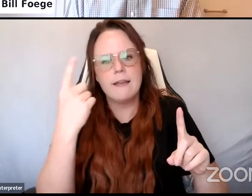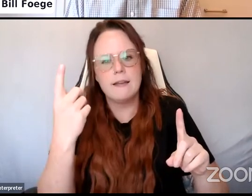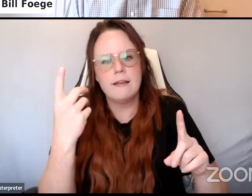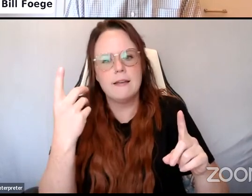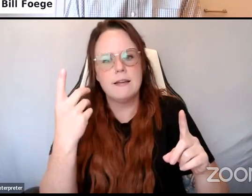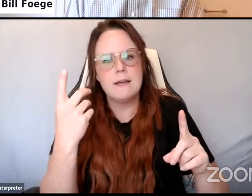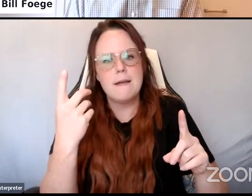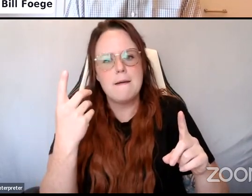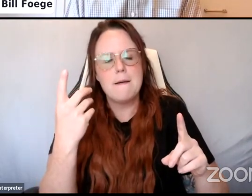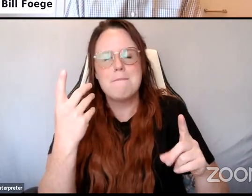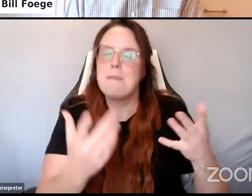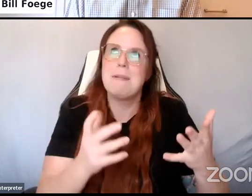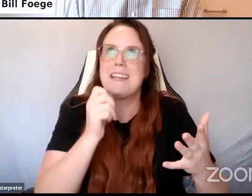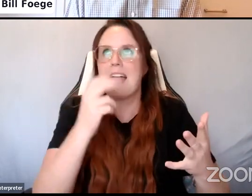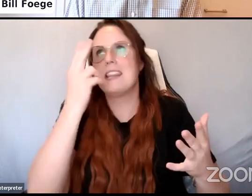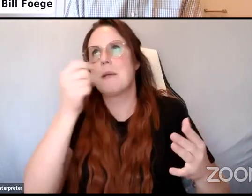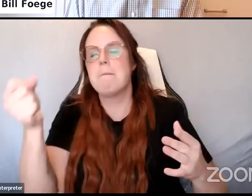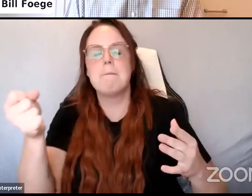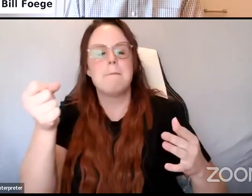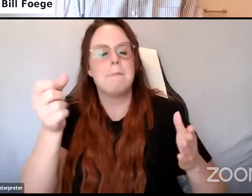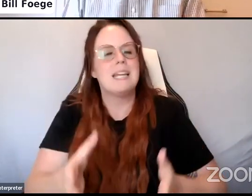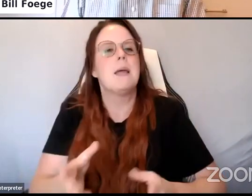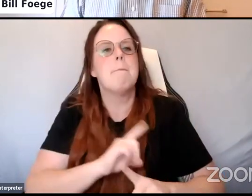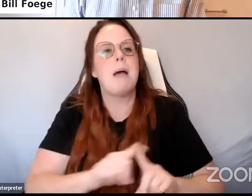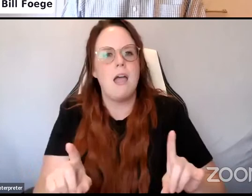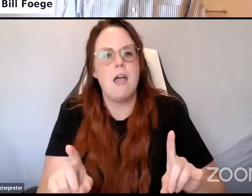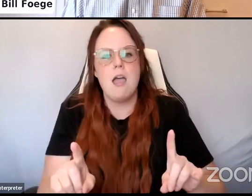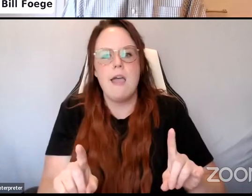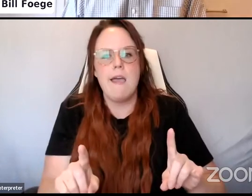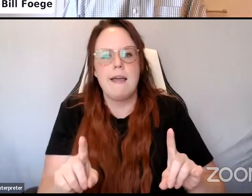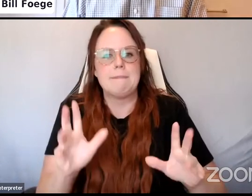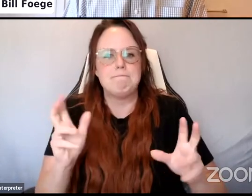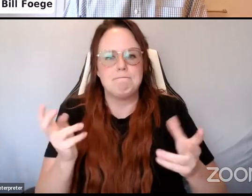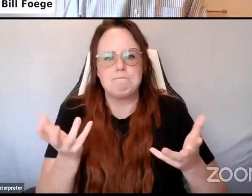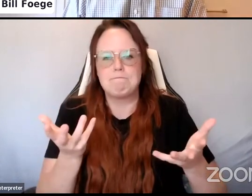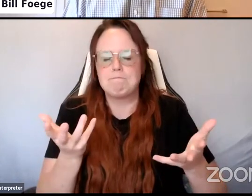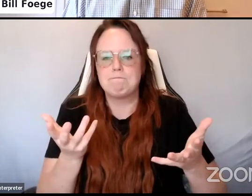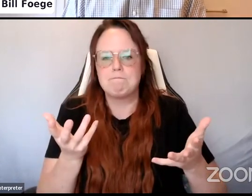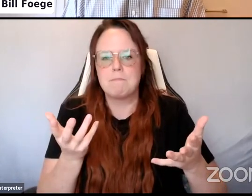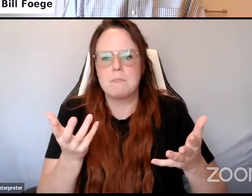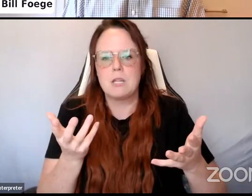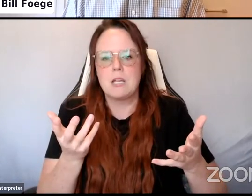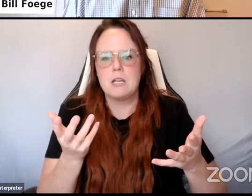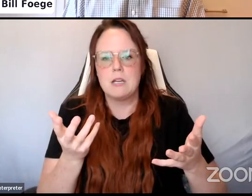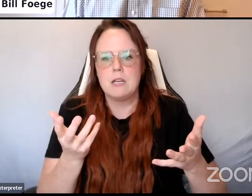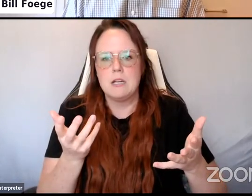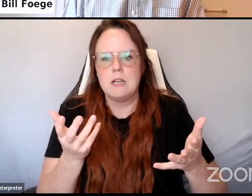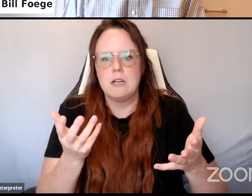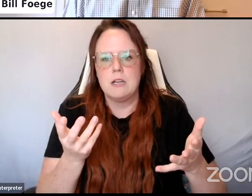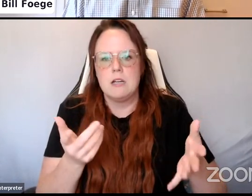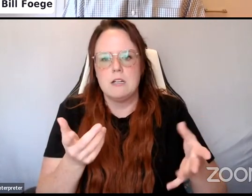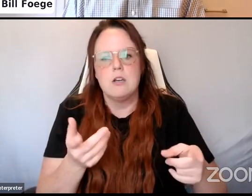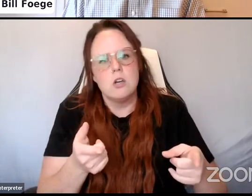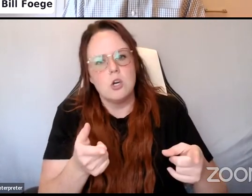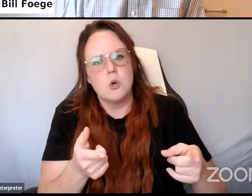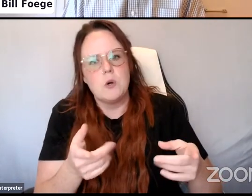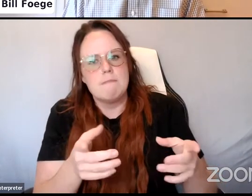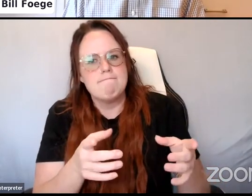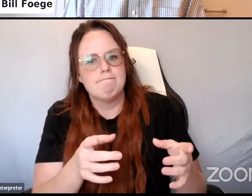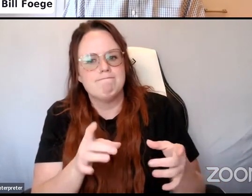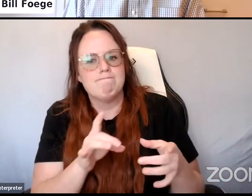maybe not the comedians but to to kind of take a point from what you were saying earlier bill you know I do